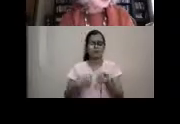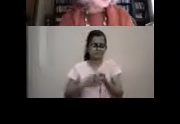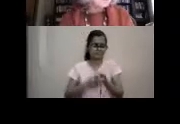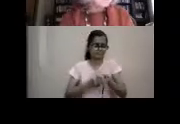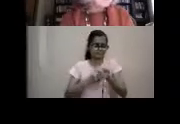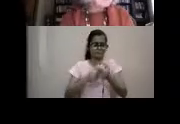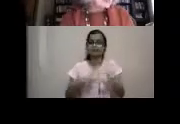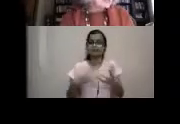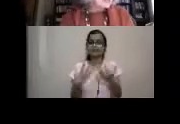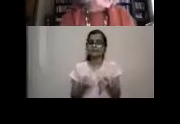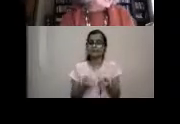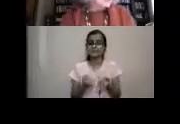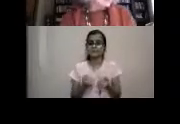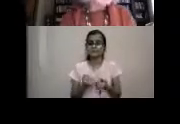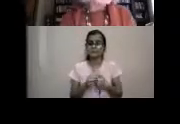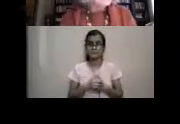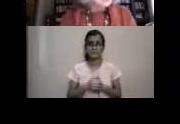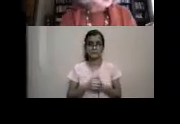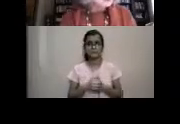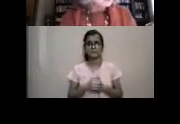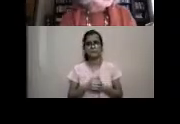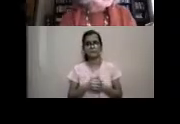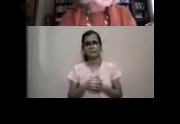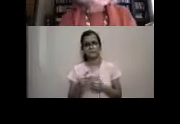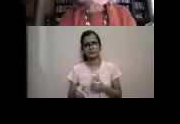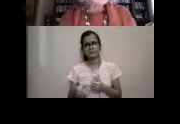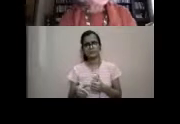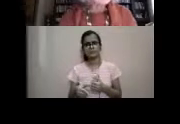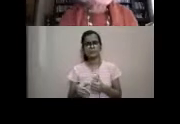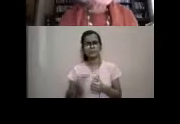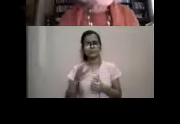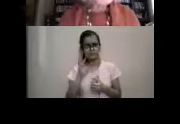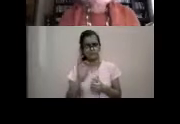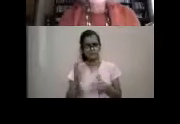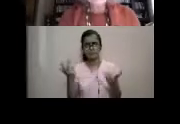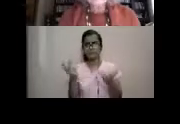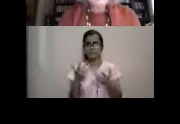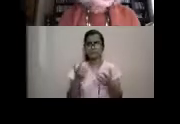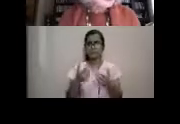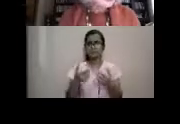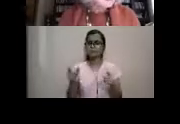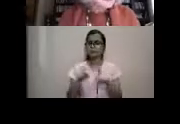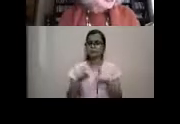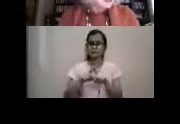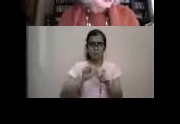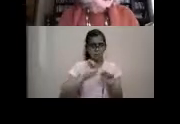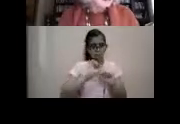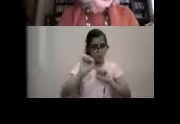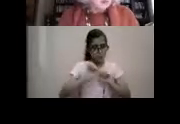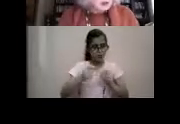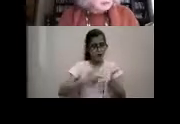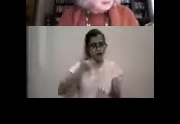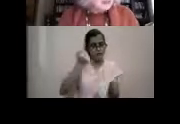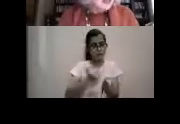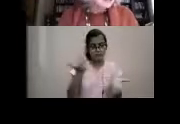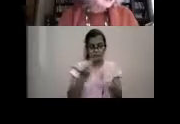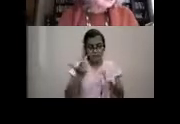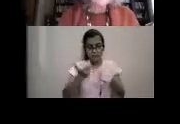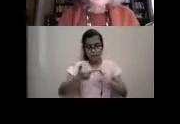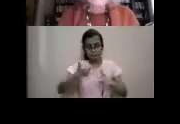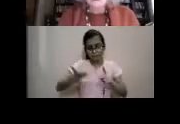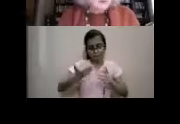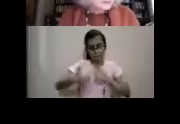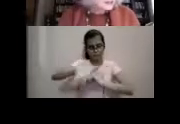feeding. An adult quadriplegic can realize his rights to mobility, employment, and